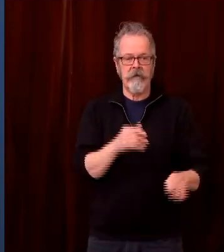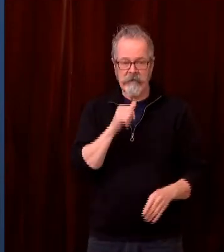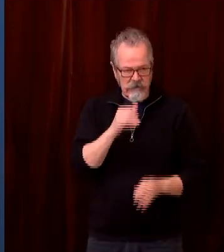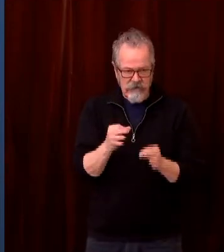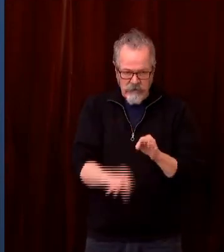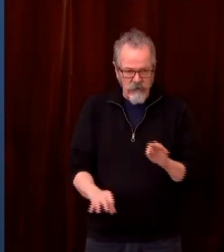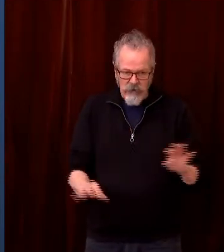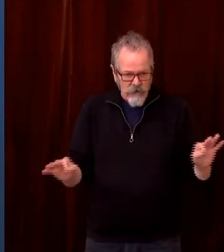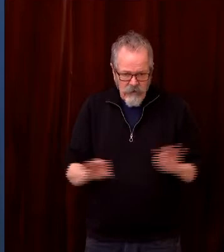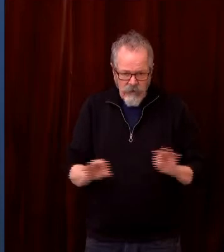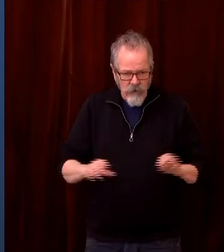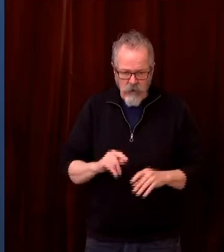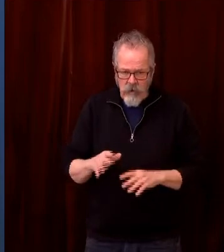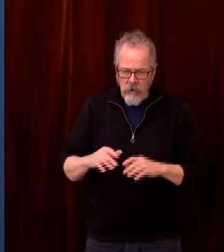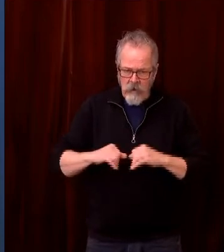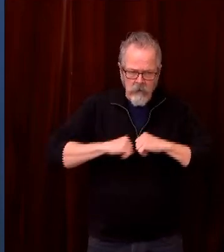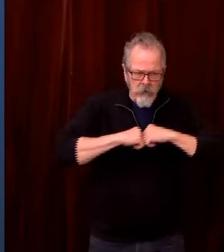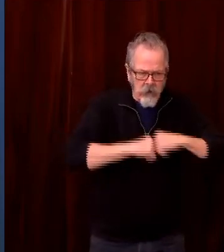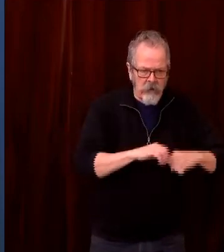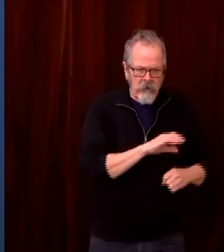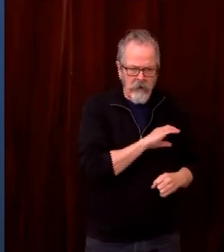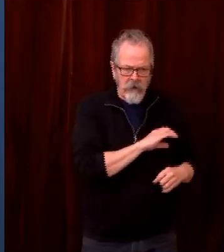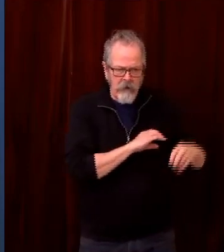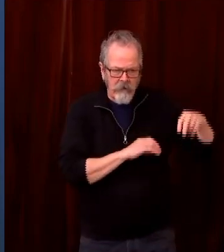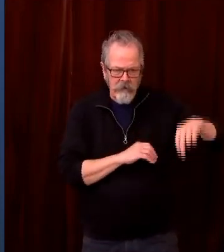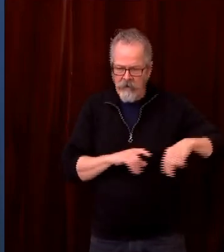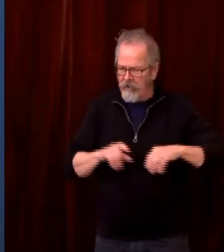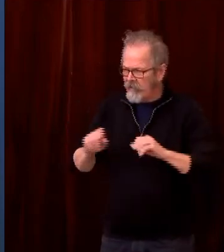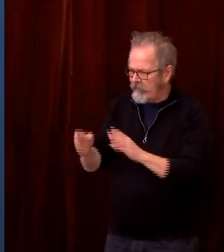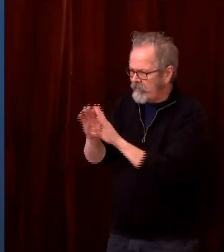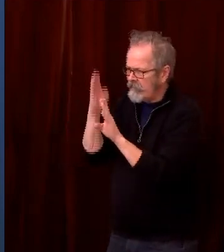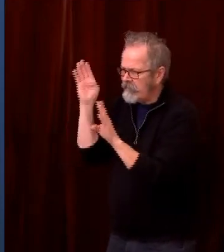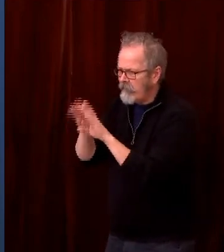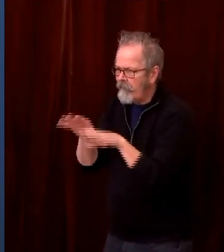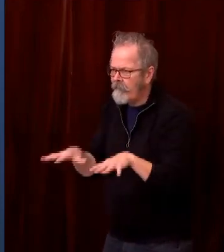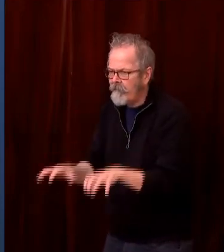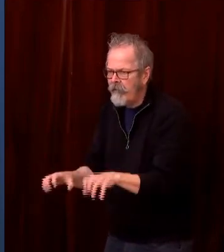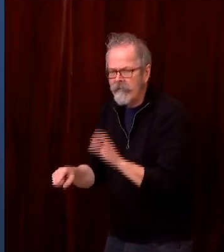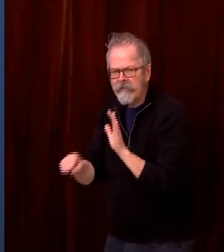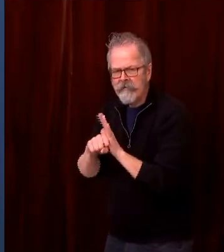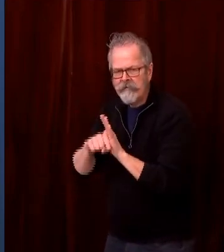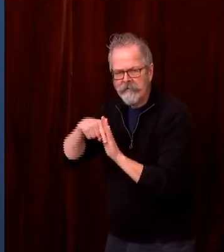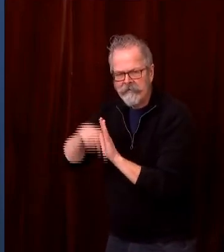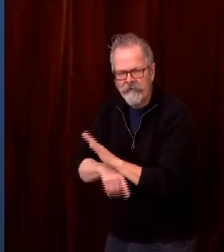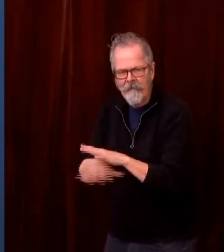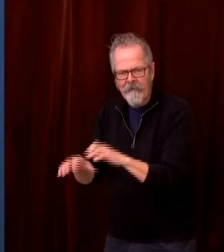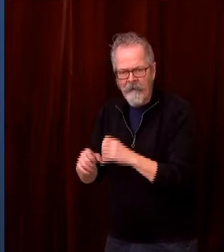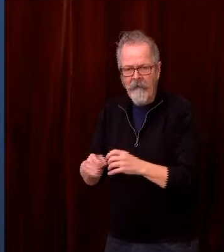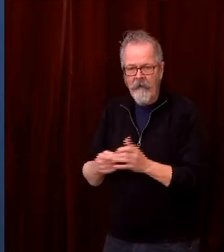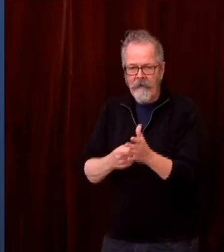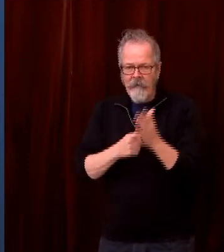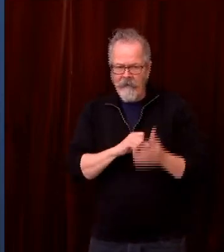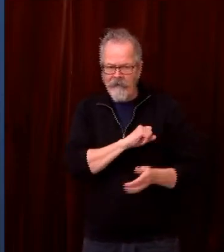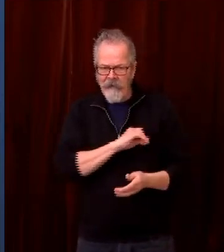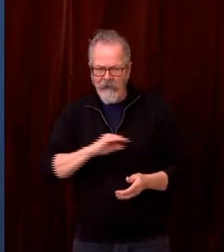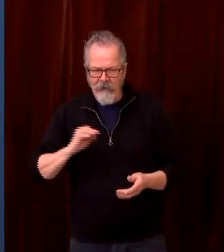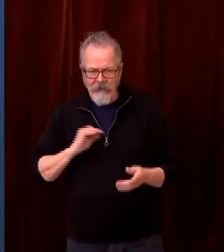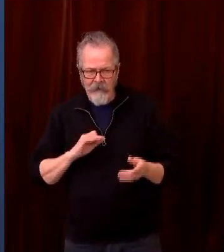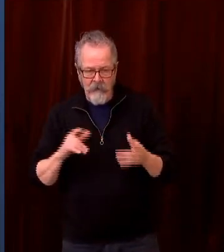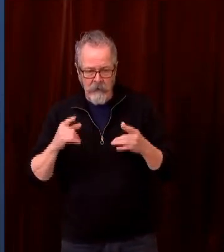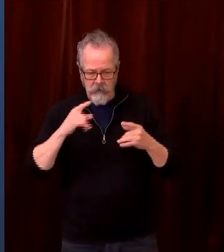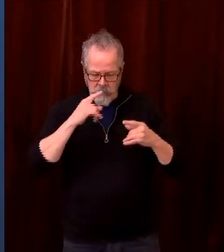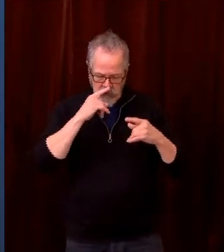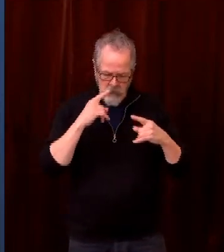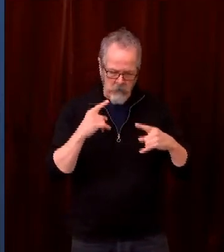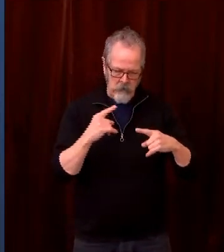things. It's a lot easier to write a story about this than there is to really stand up these sites. So we're doing the best we can, and I'm glad we're saving